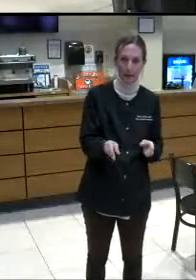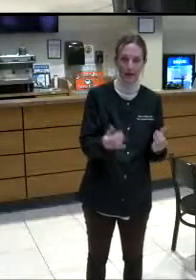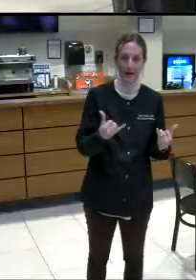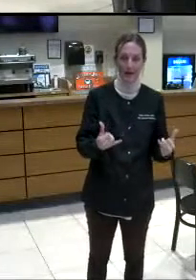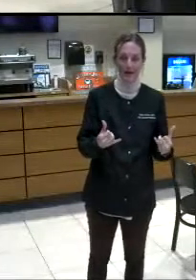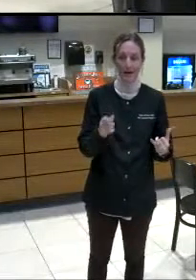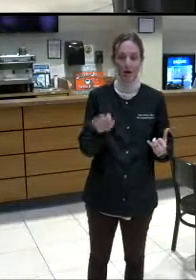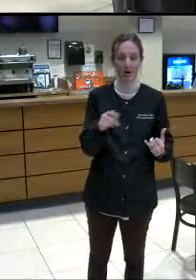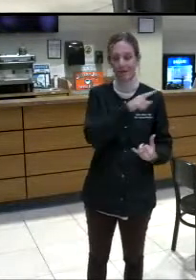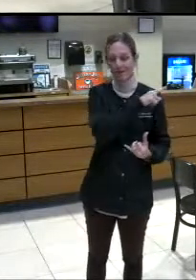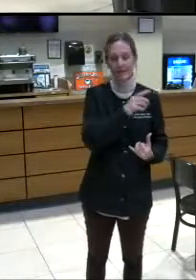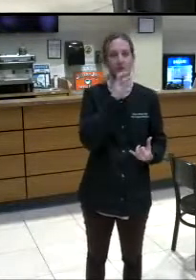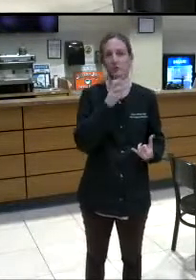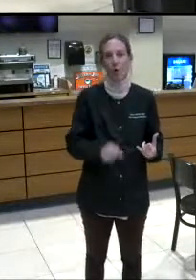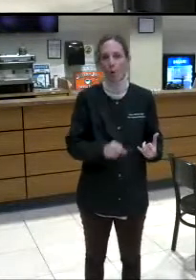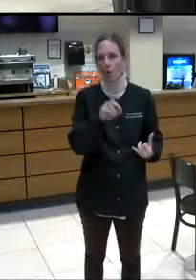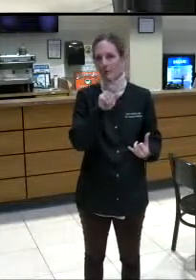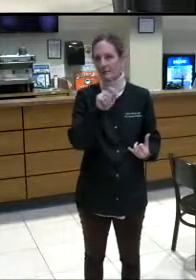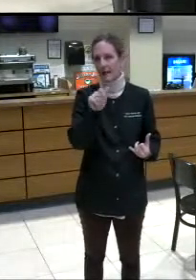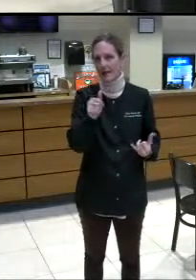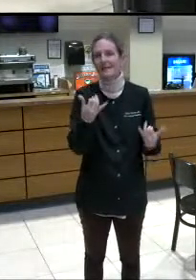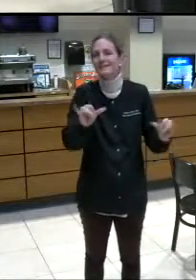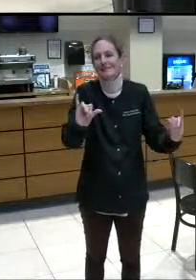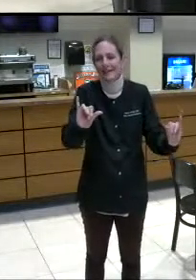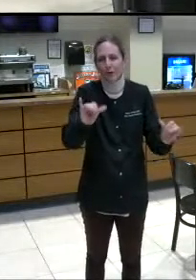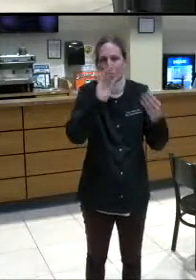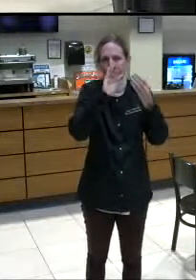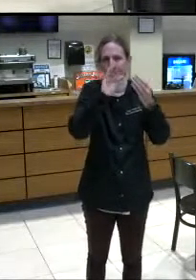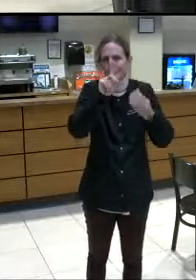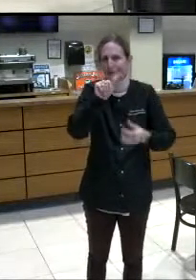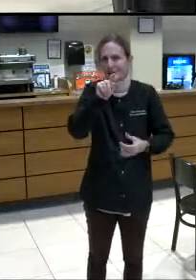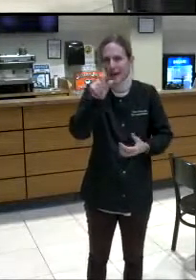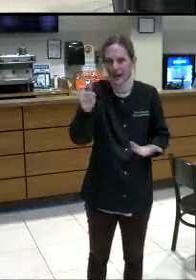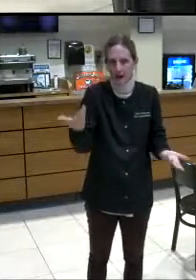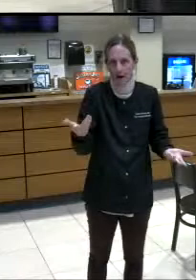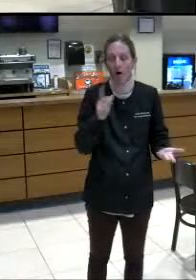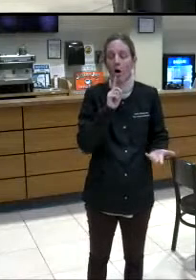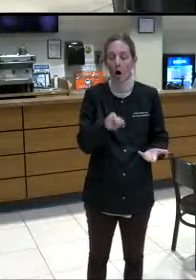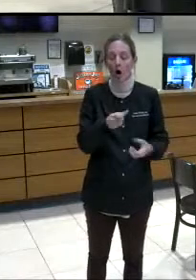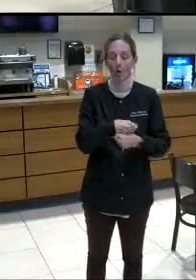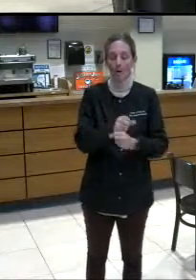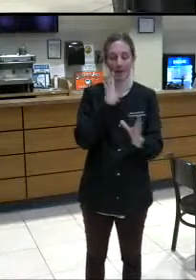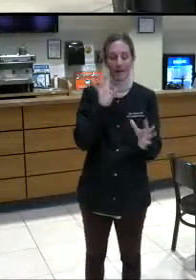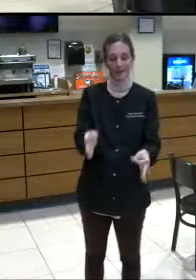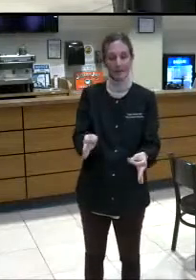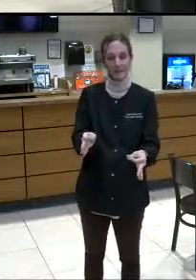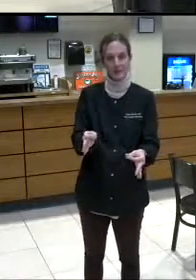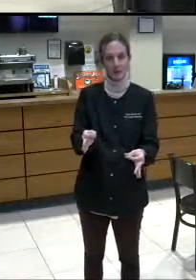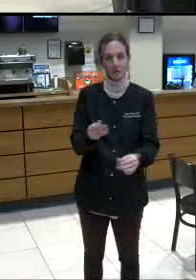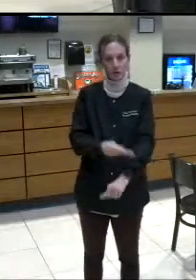this is old data, still data, going backwards and making decisions so that we can improve